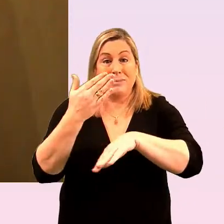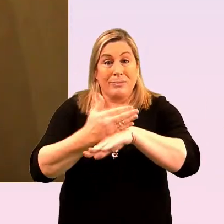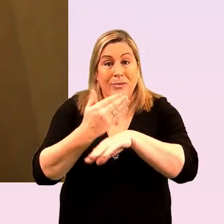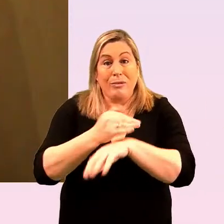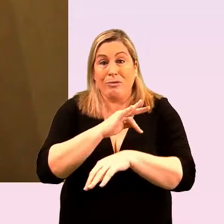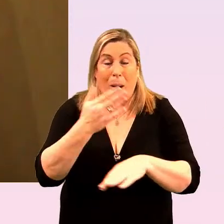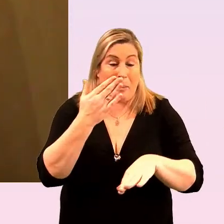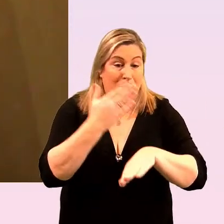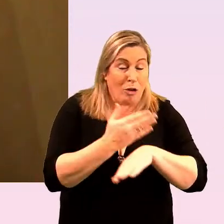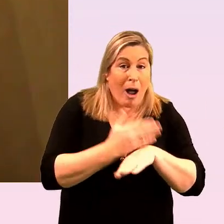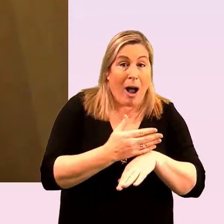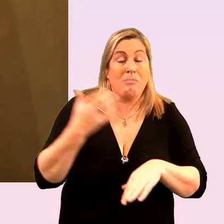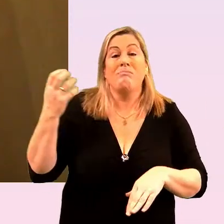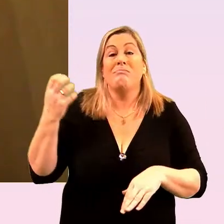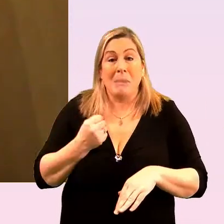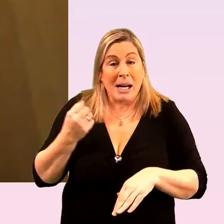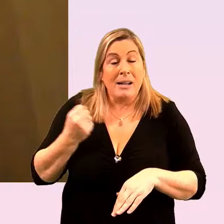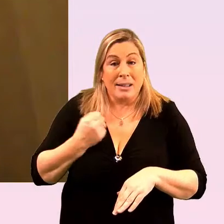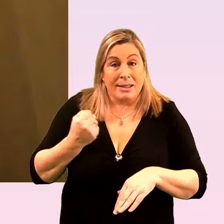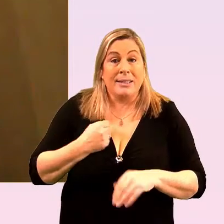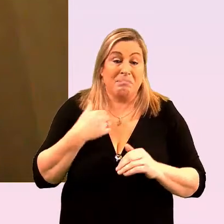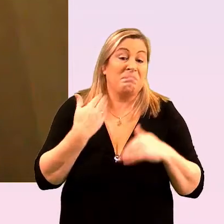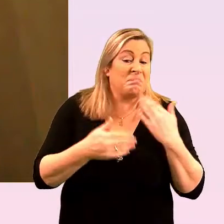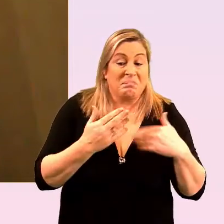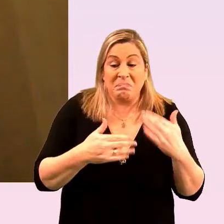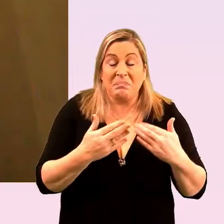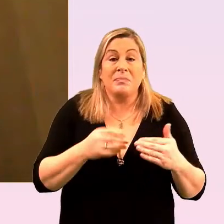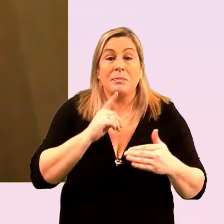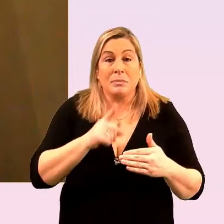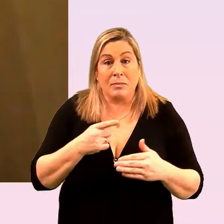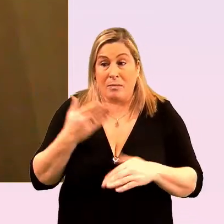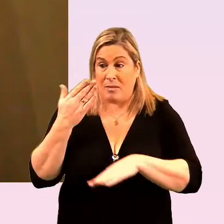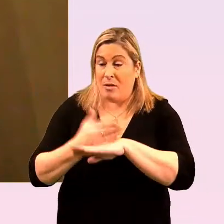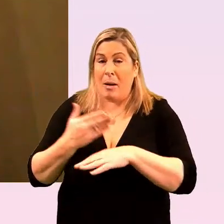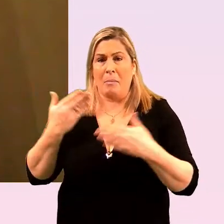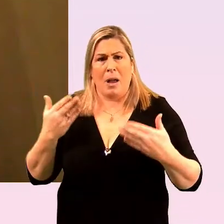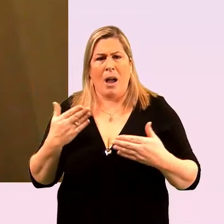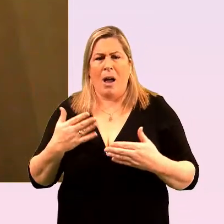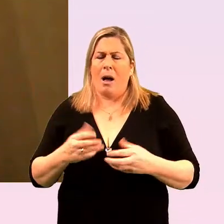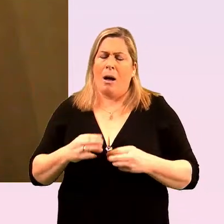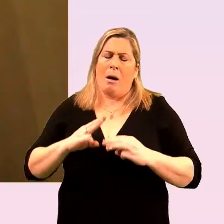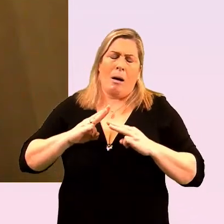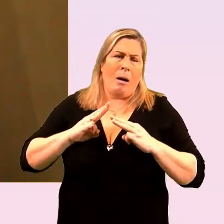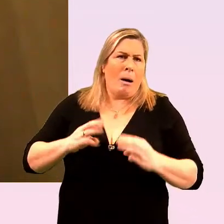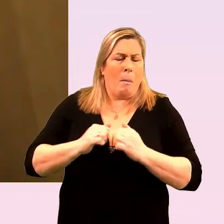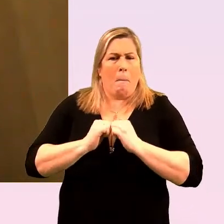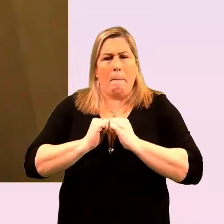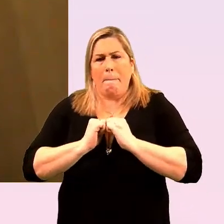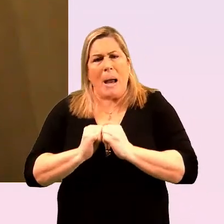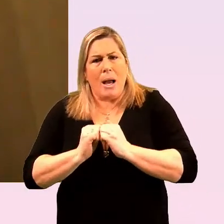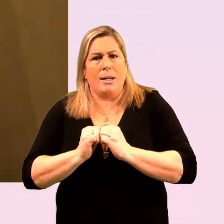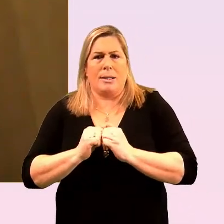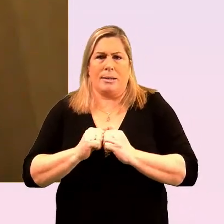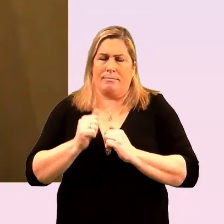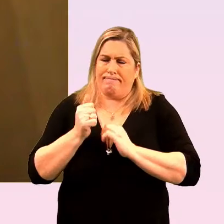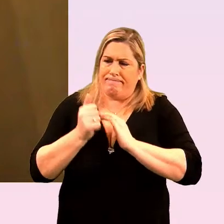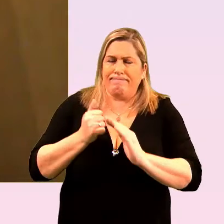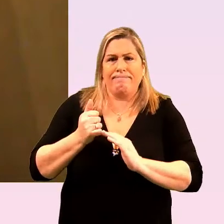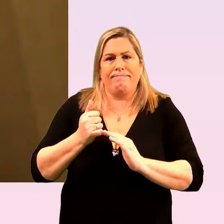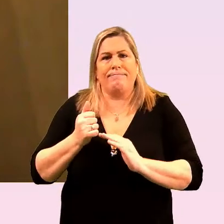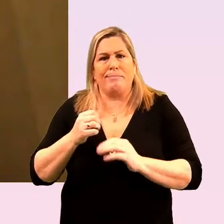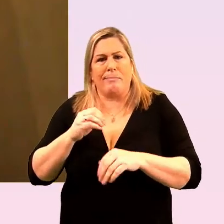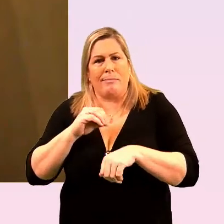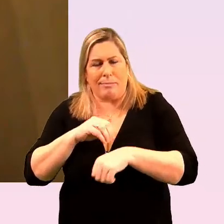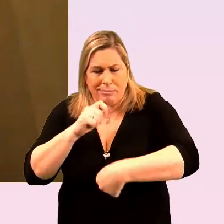job that was paying his salary to a job that he had an absolute passion for, and then he moves on